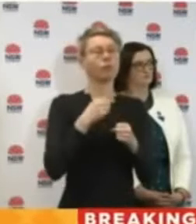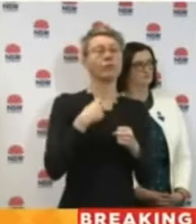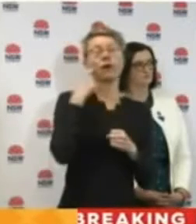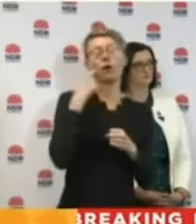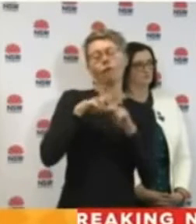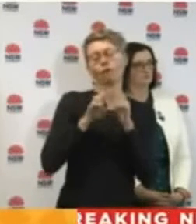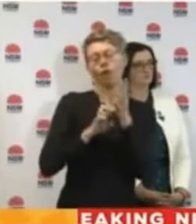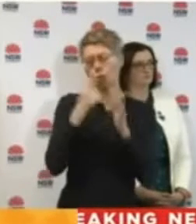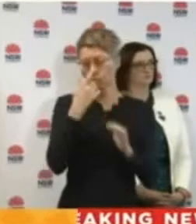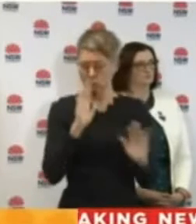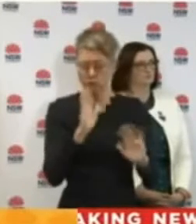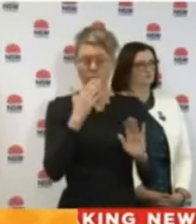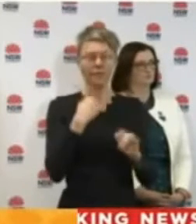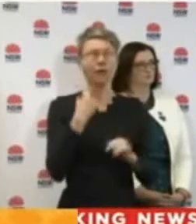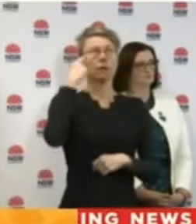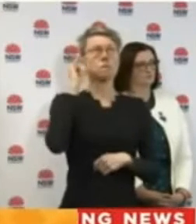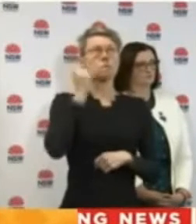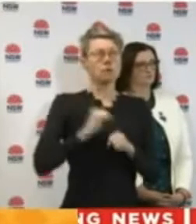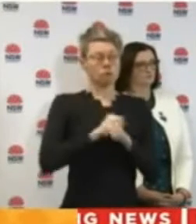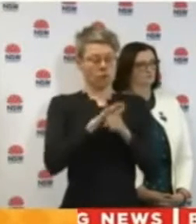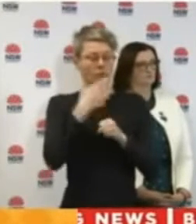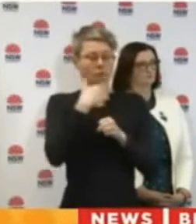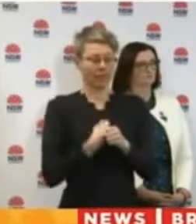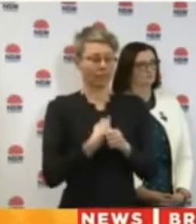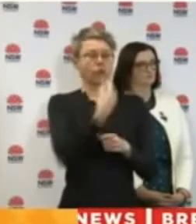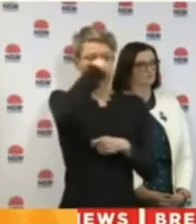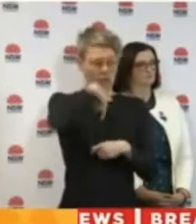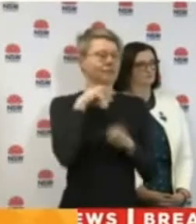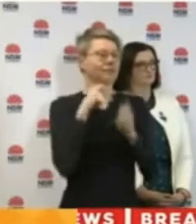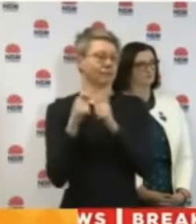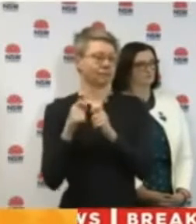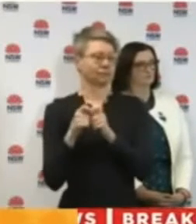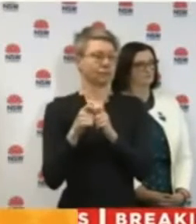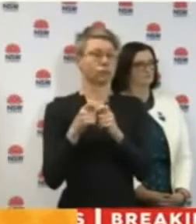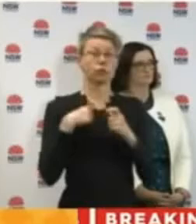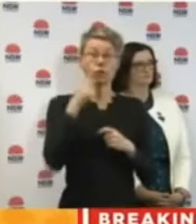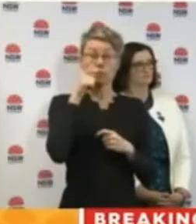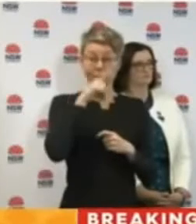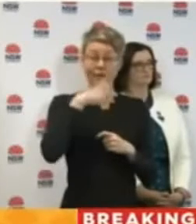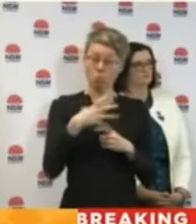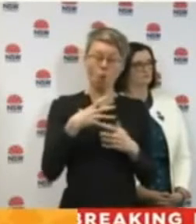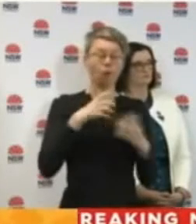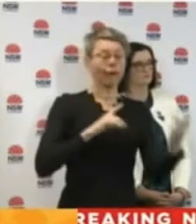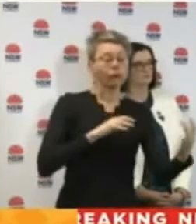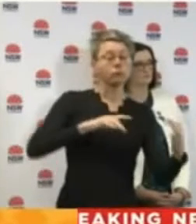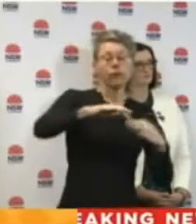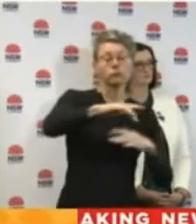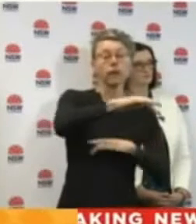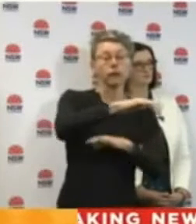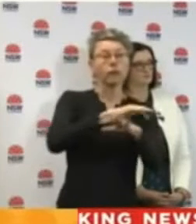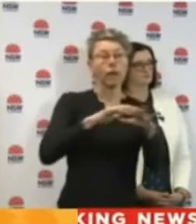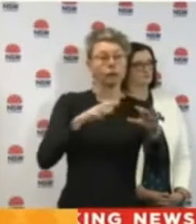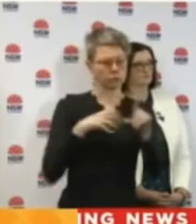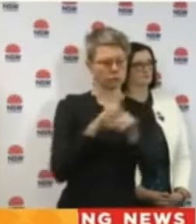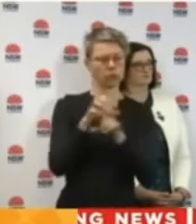to maintain a high level of testing as restrictions are eased to make sure we identify as many cases as possible so that we